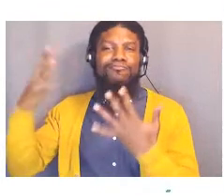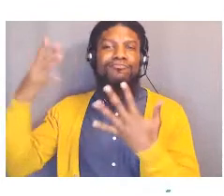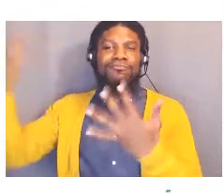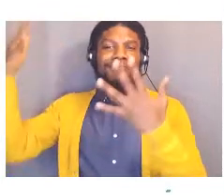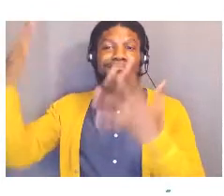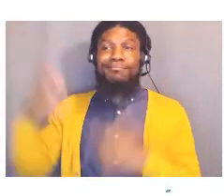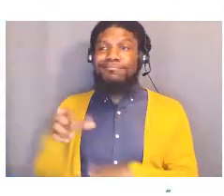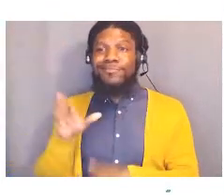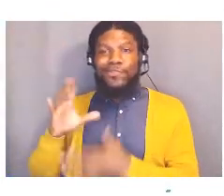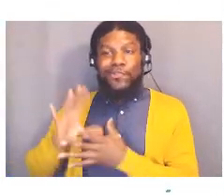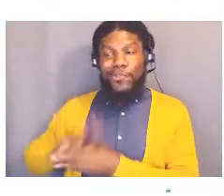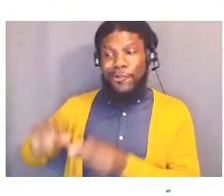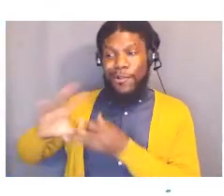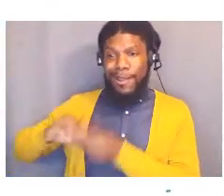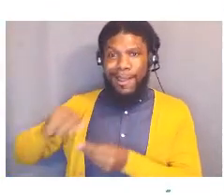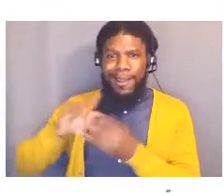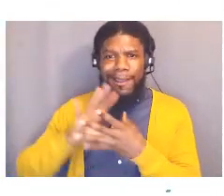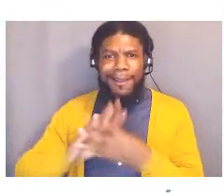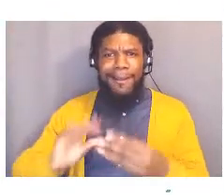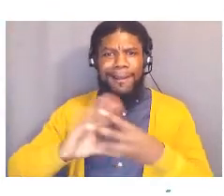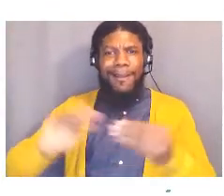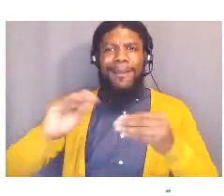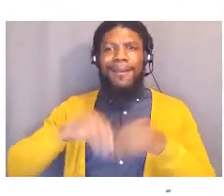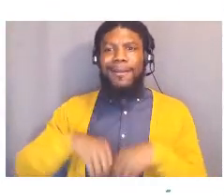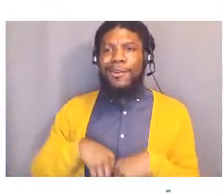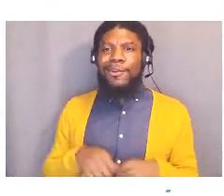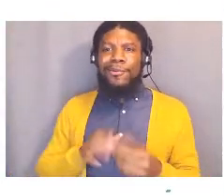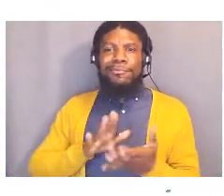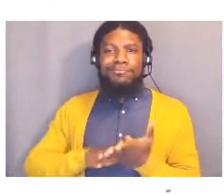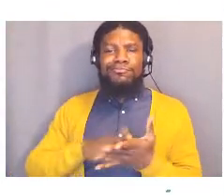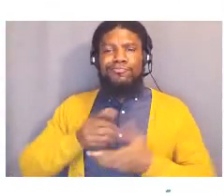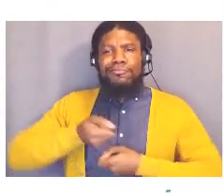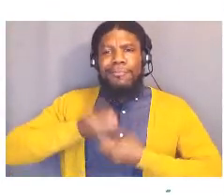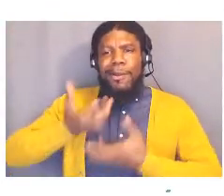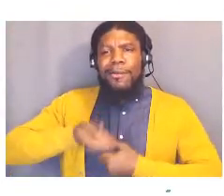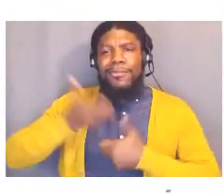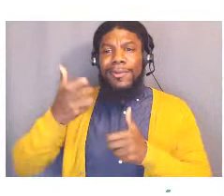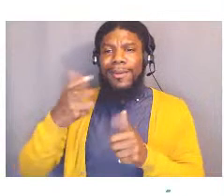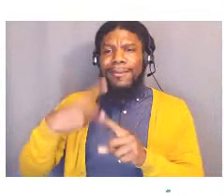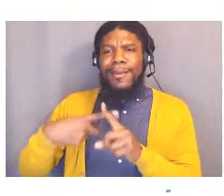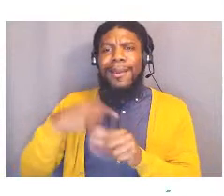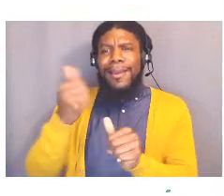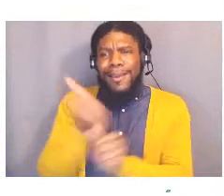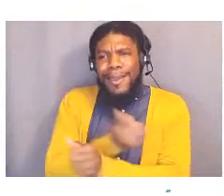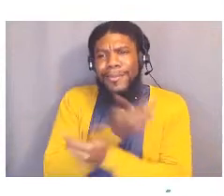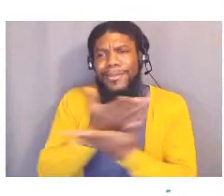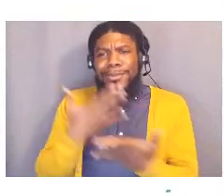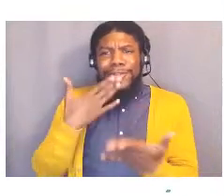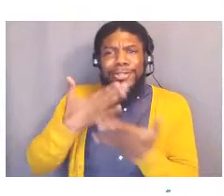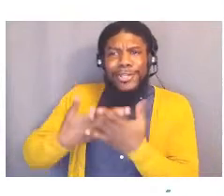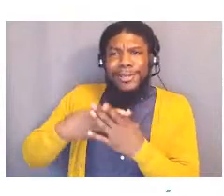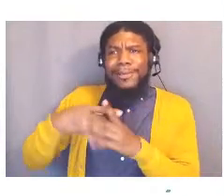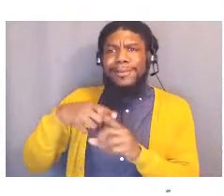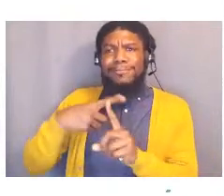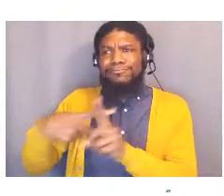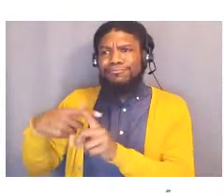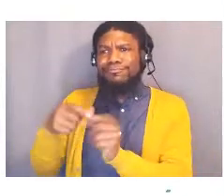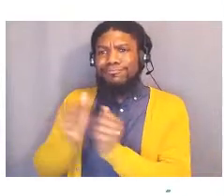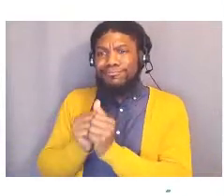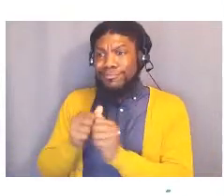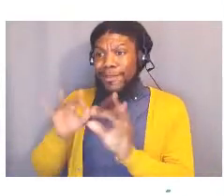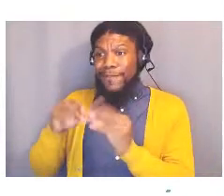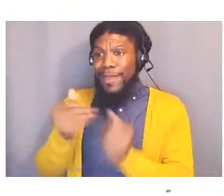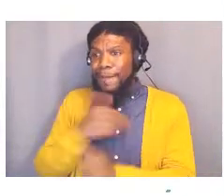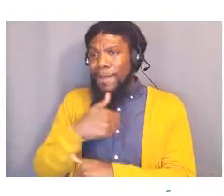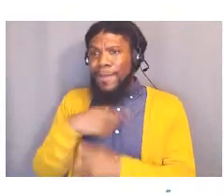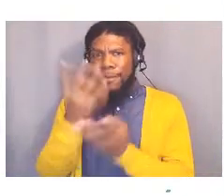the stories, recited the poetry, and shared everything that was good with everyone in the family. And